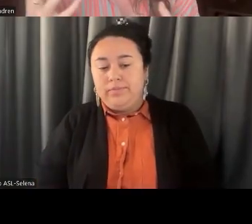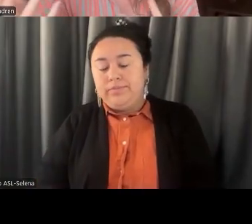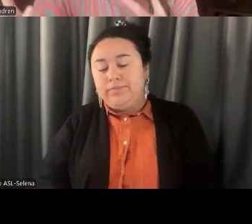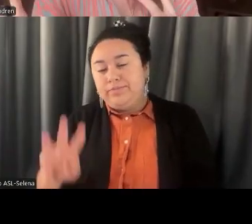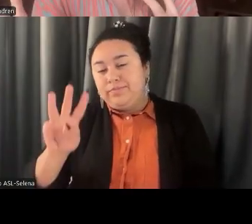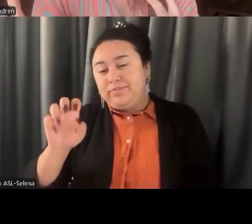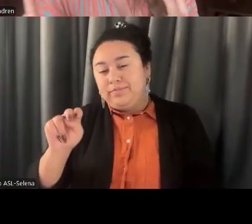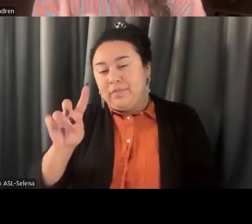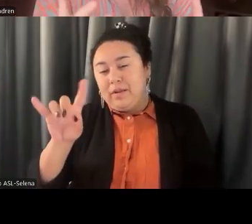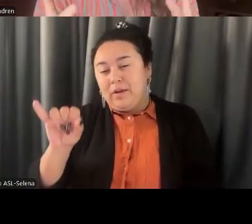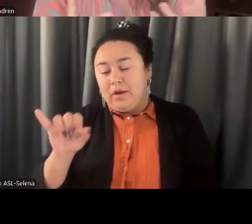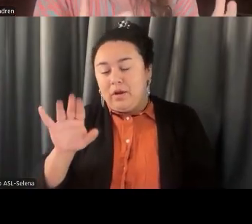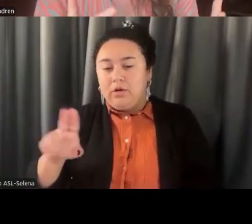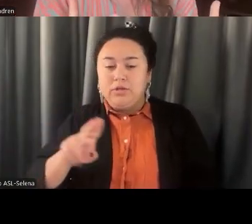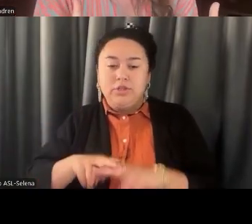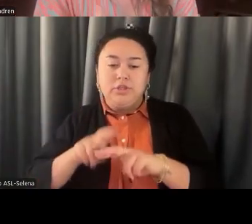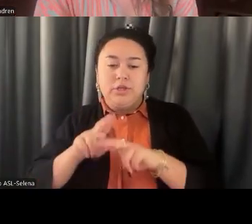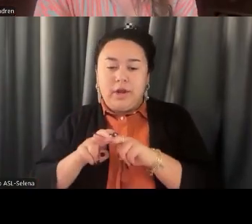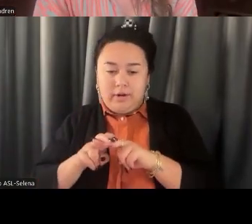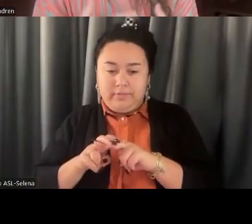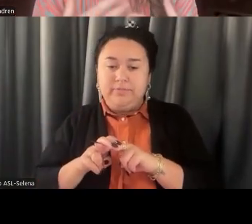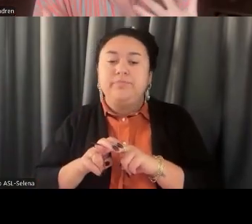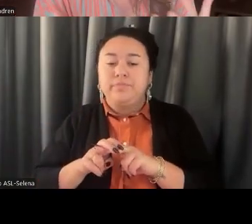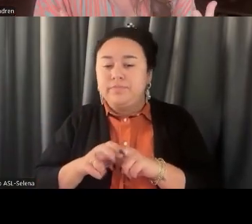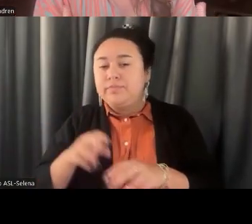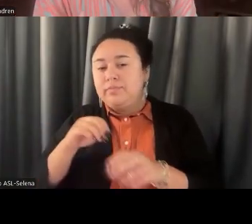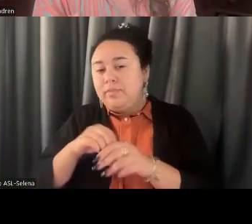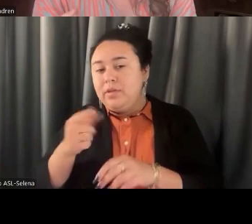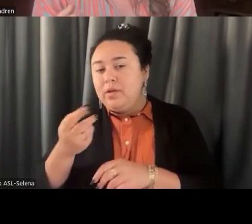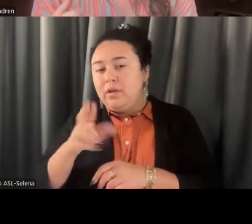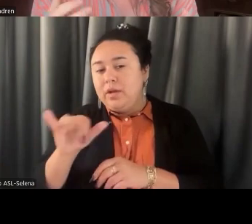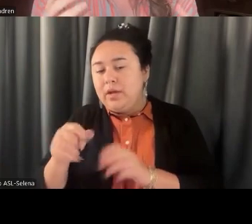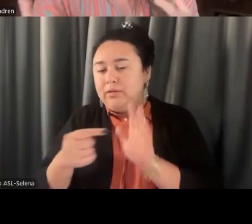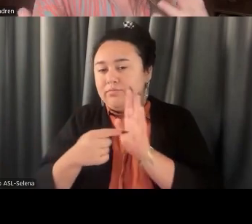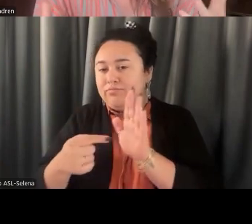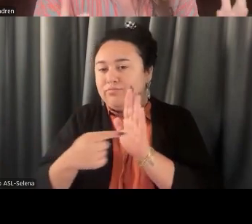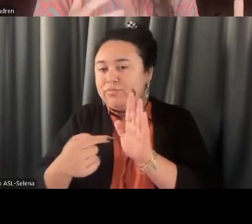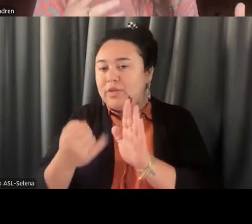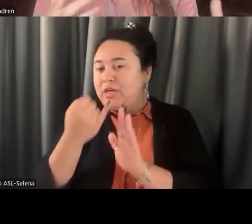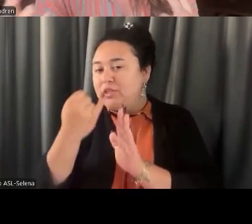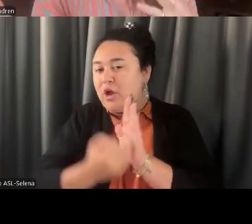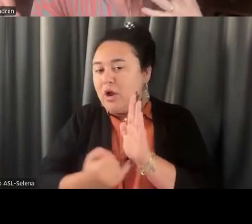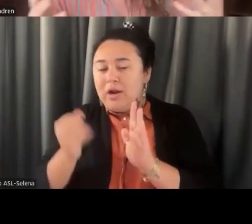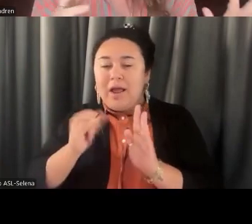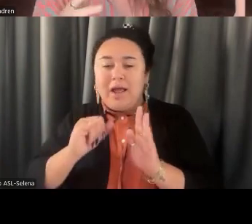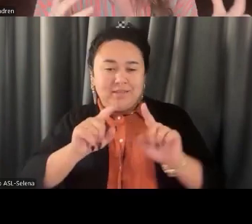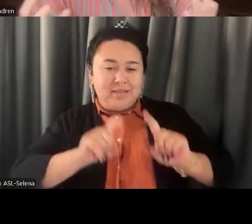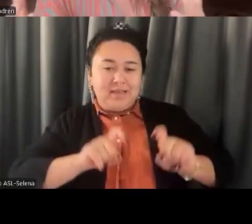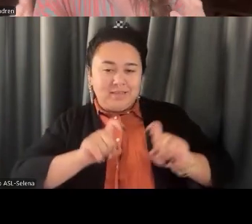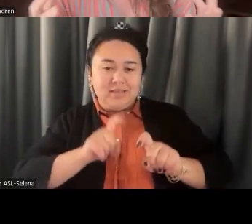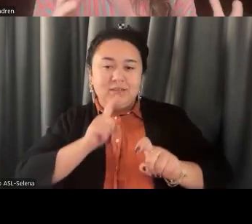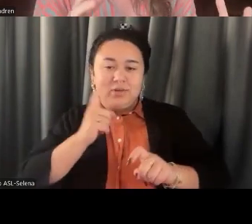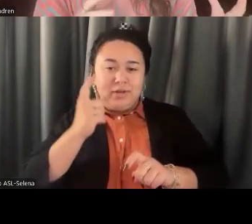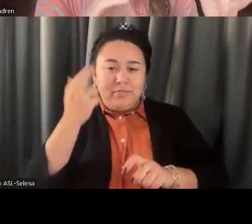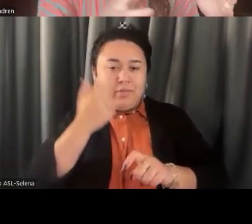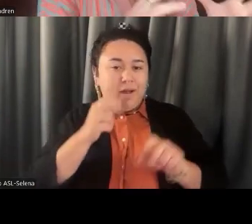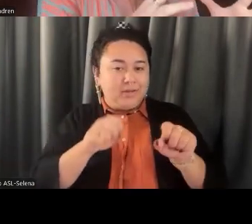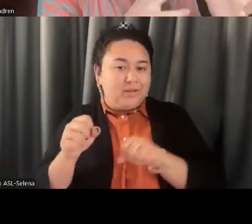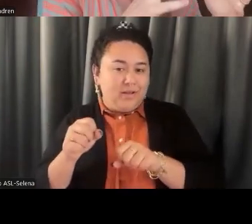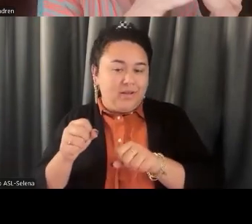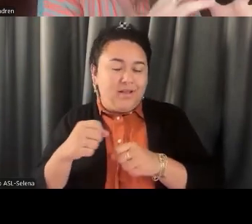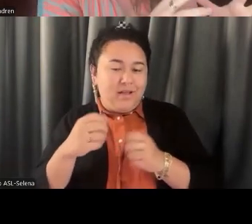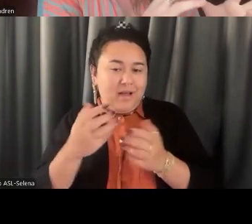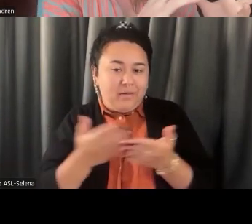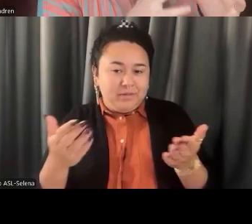presented in galleries as art and also have been tested as practical objects. But to me, the kind of the twinning of this idea,